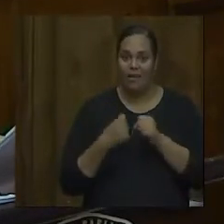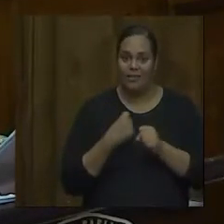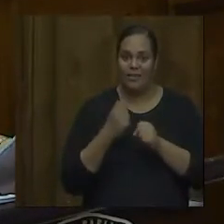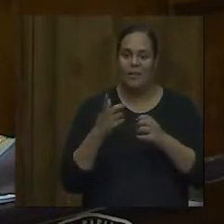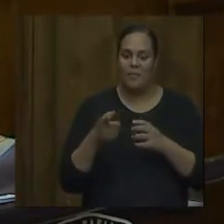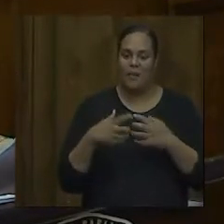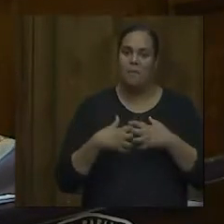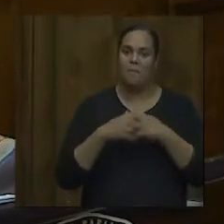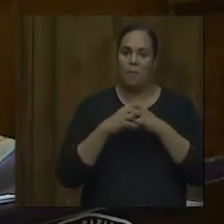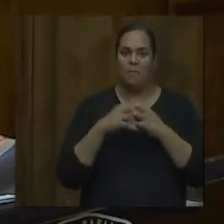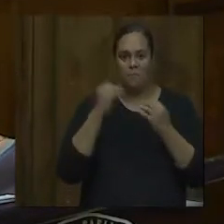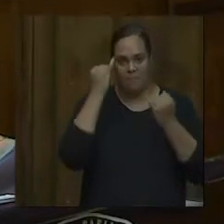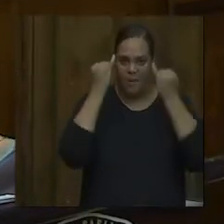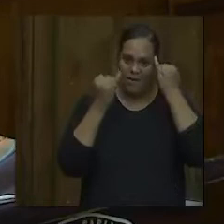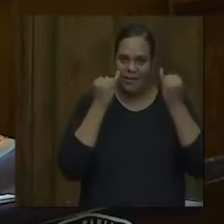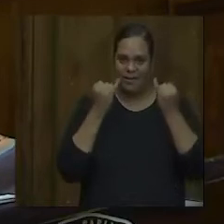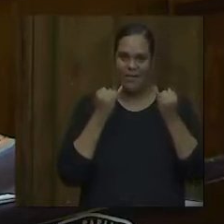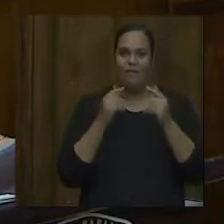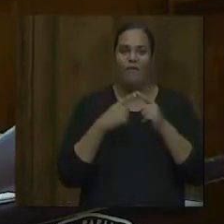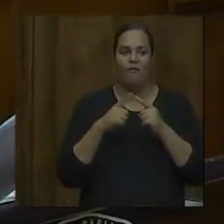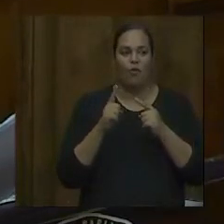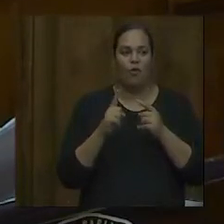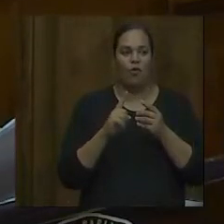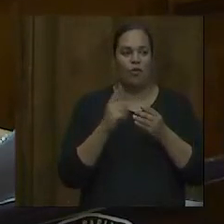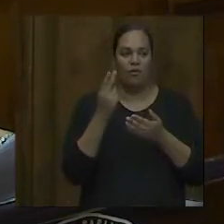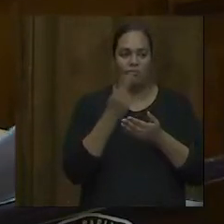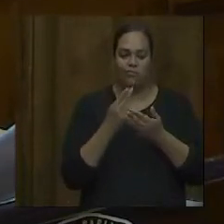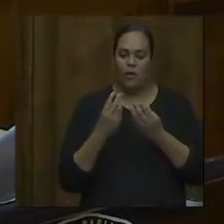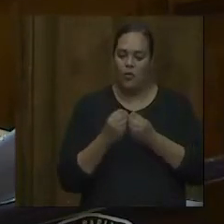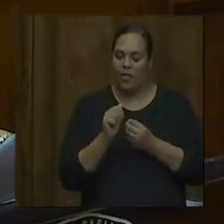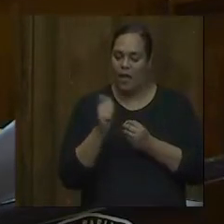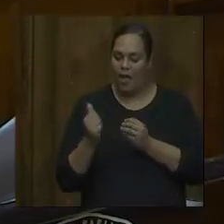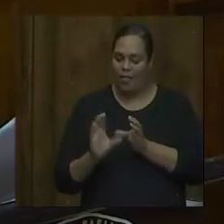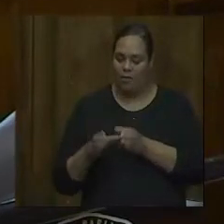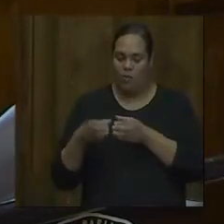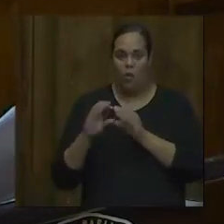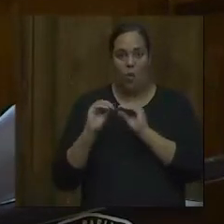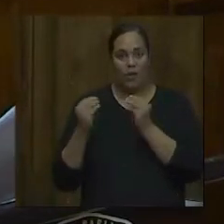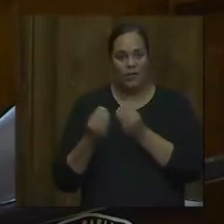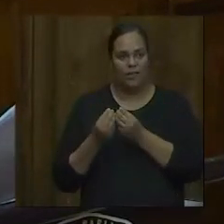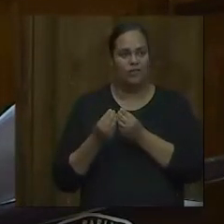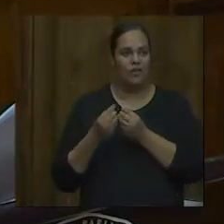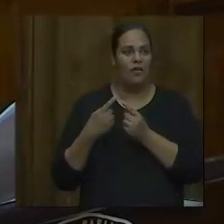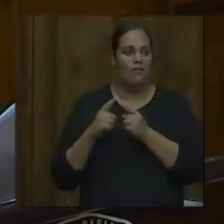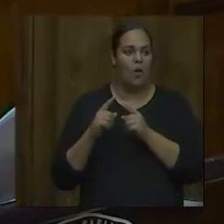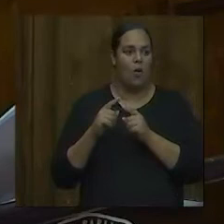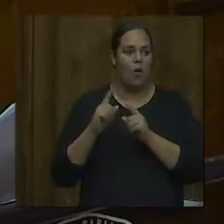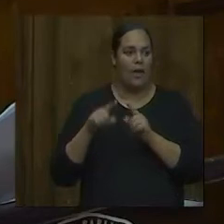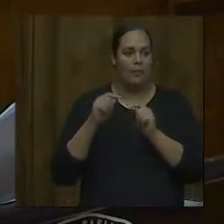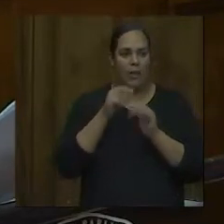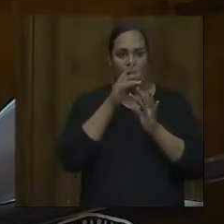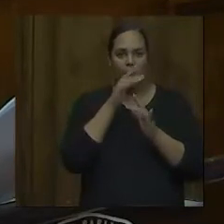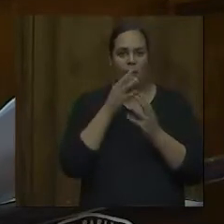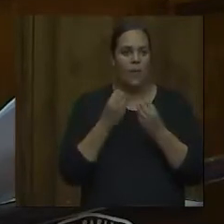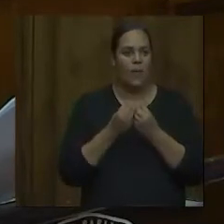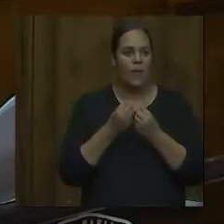innovative collaboration oration of their craft with another of our beneficiaries, the Cape Town Philharmonic Orchestra, which